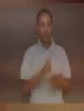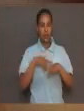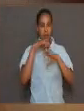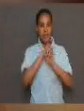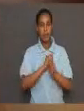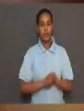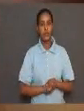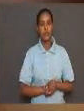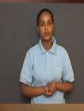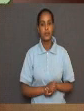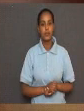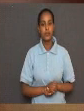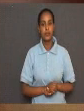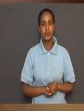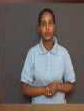Time's up!